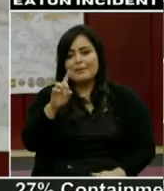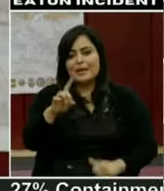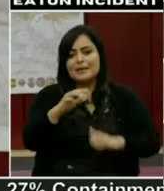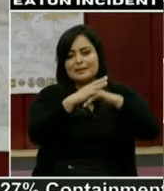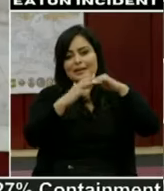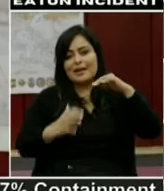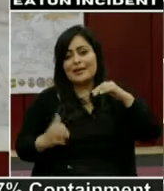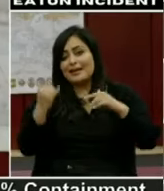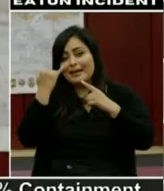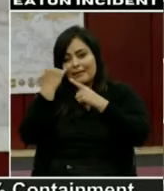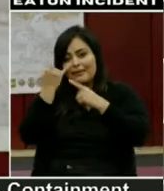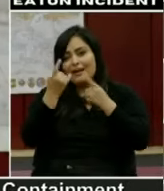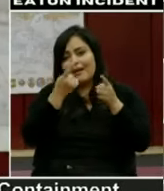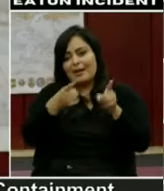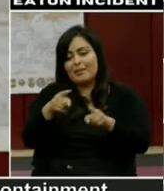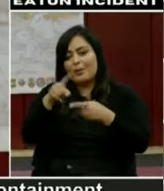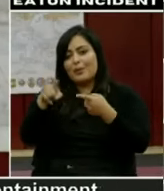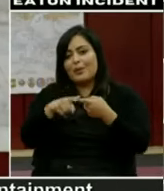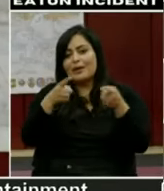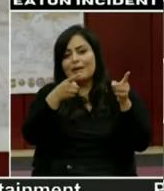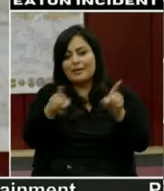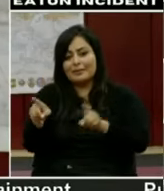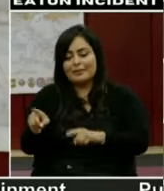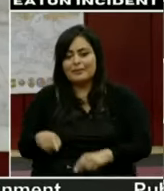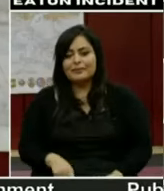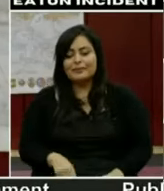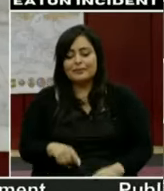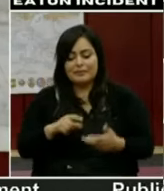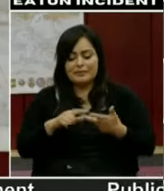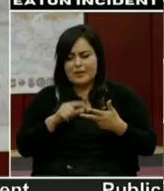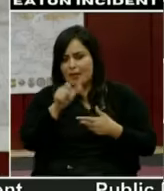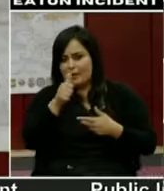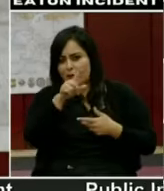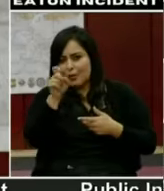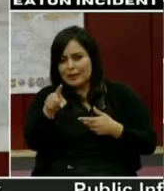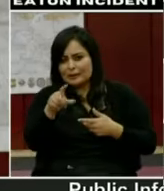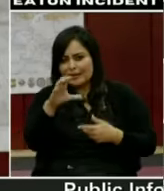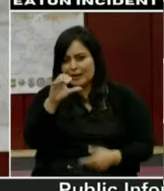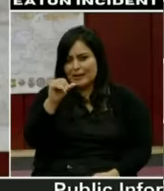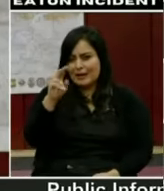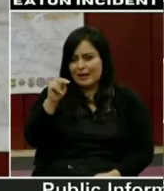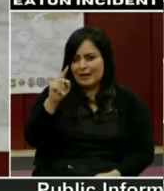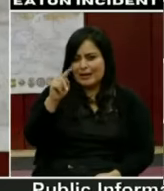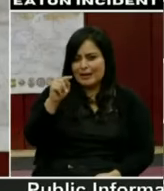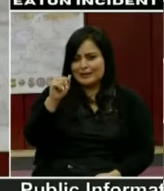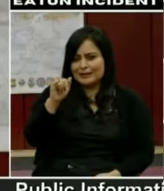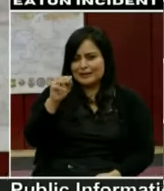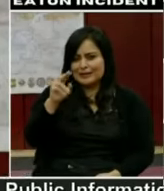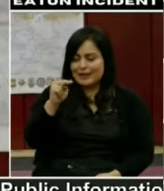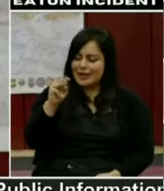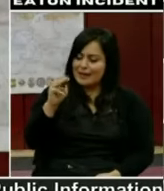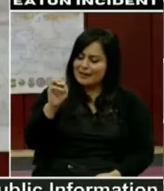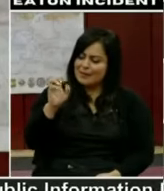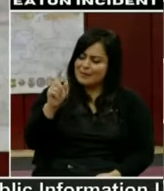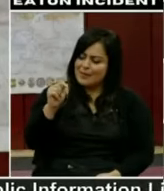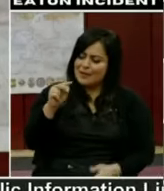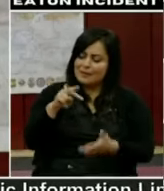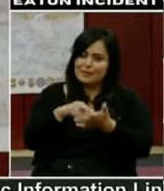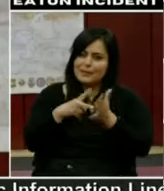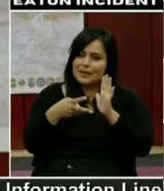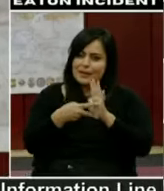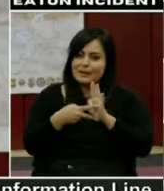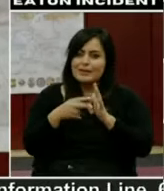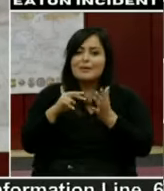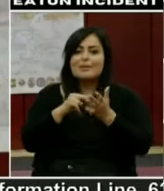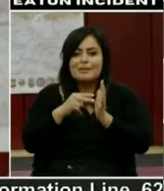happens. Another question, what exactly does containment mean? So containment means we put a percentage around